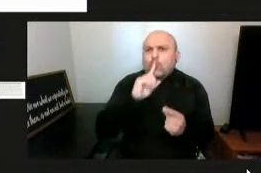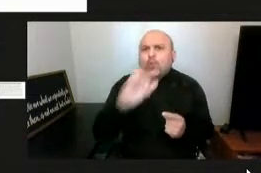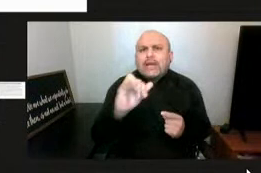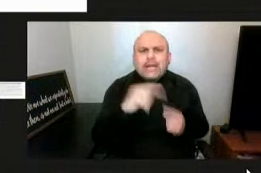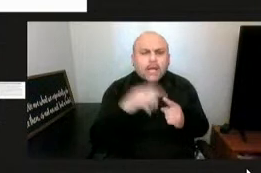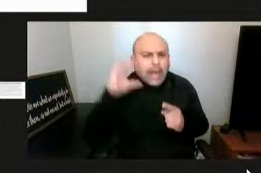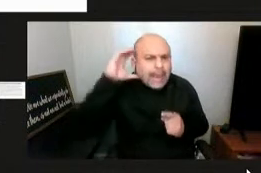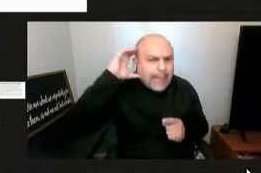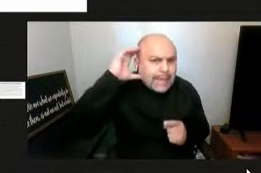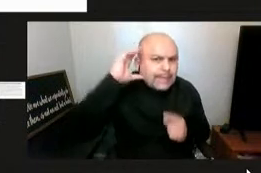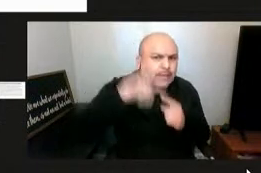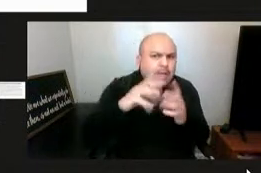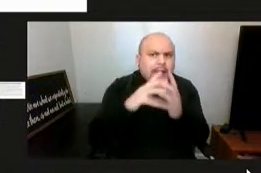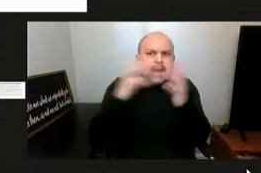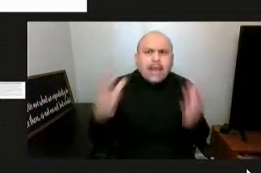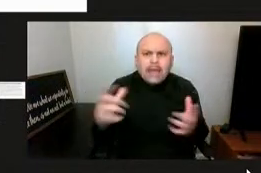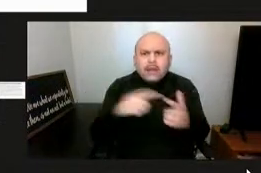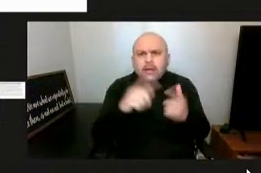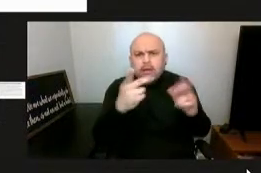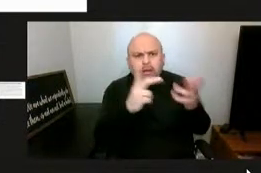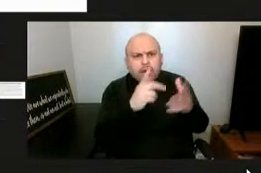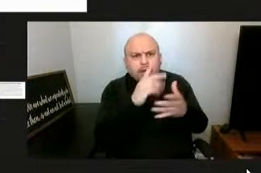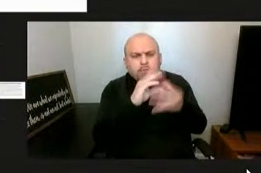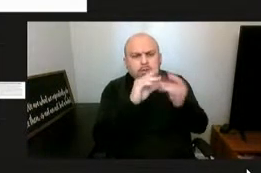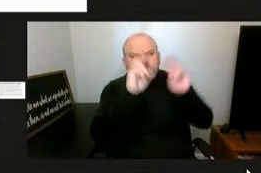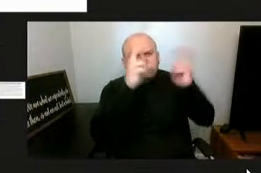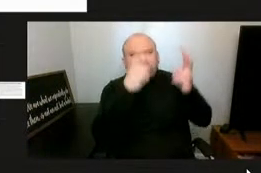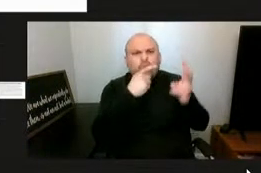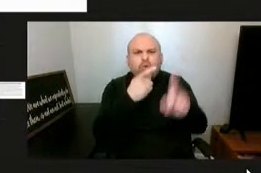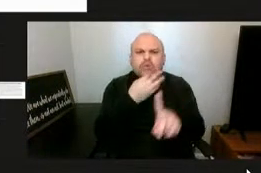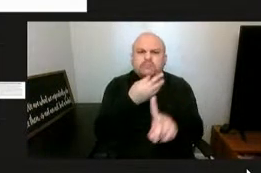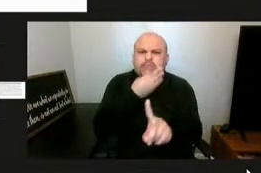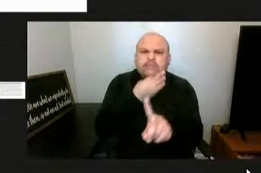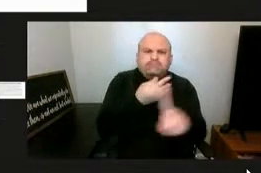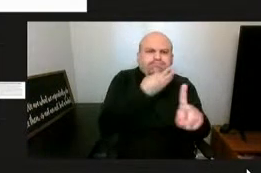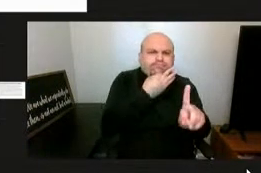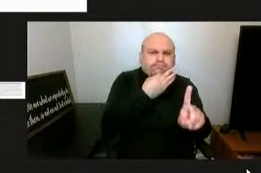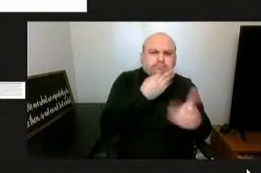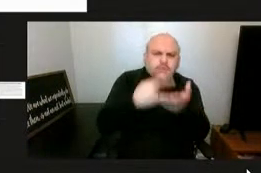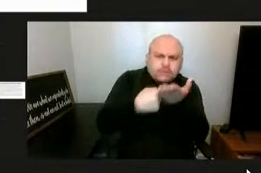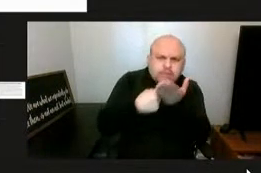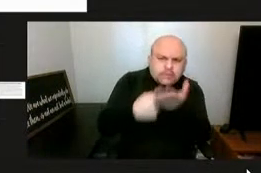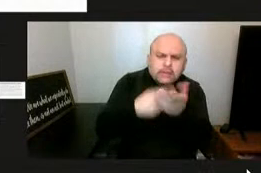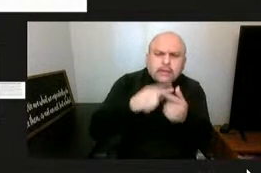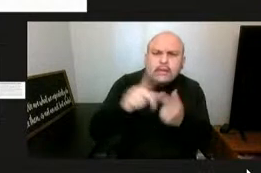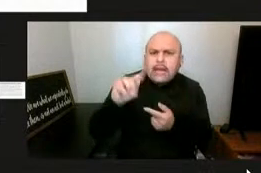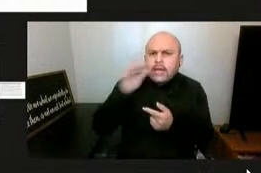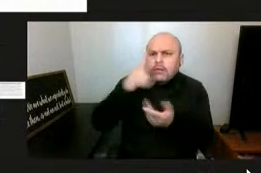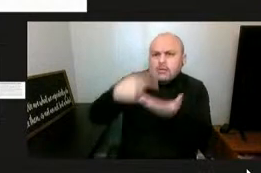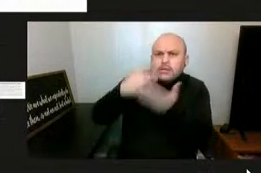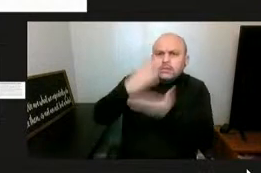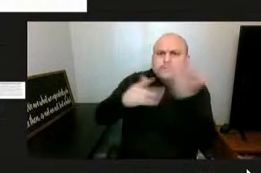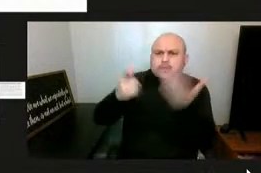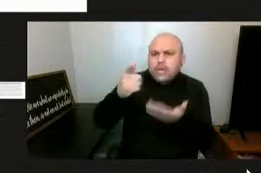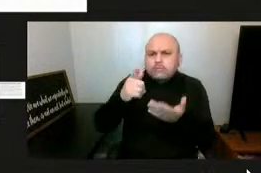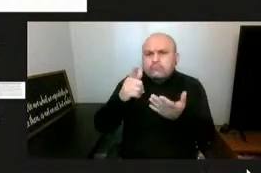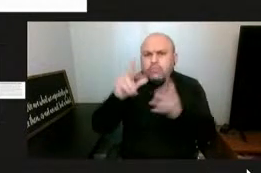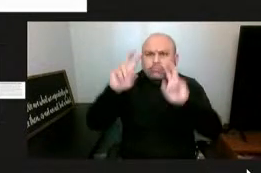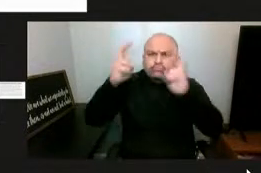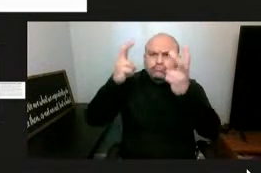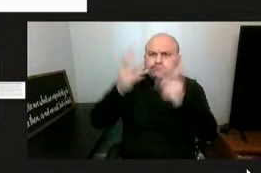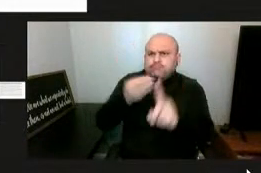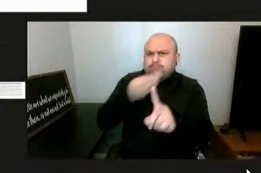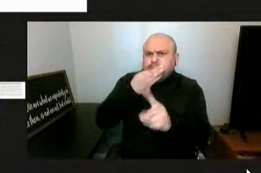lot of the subject matter experts. And Katie will show some of the subject matter experts that they've